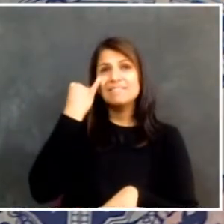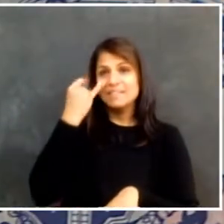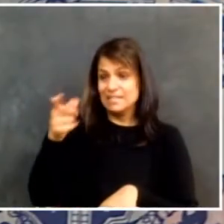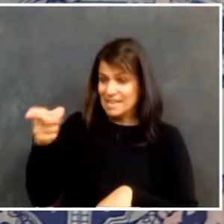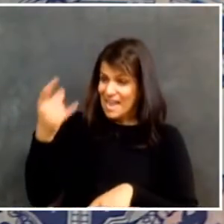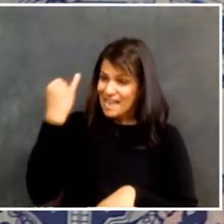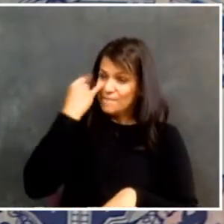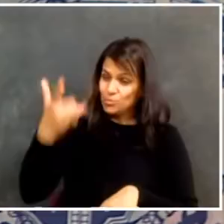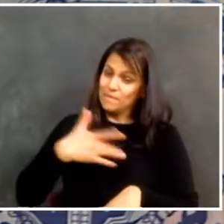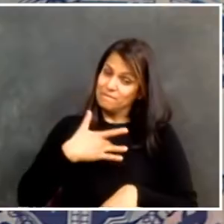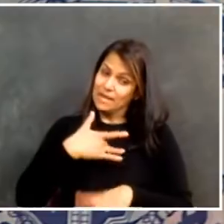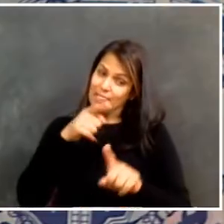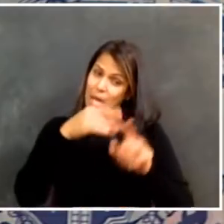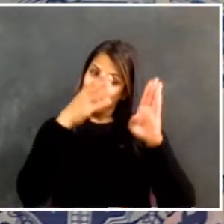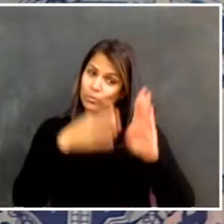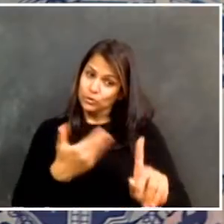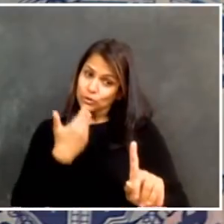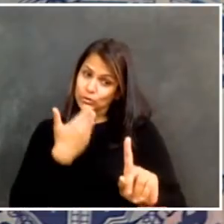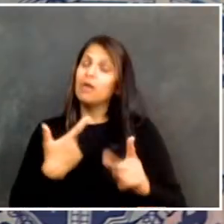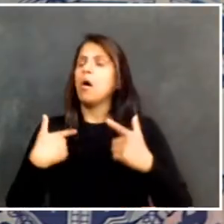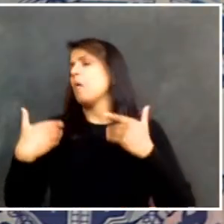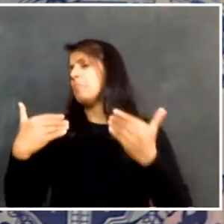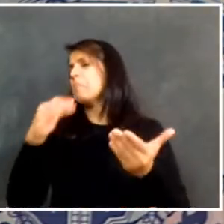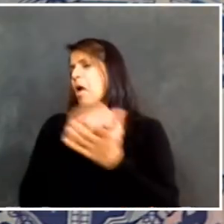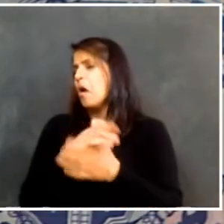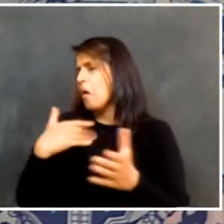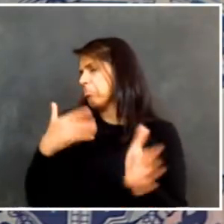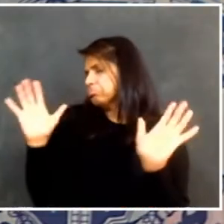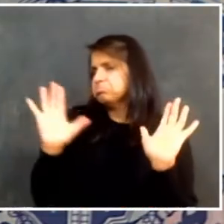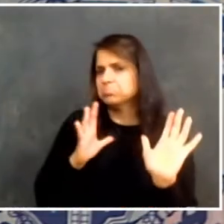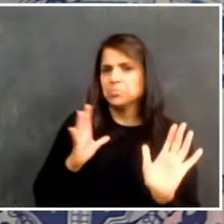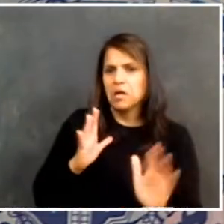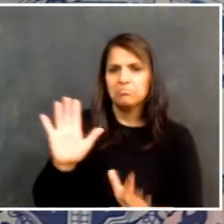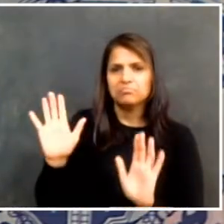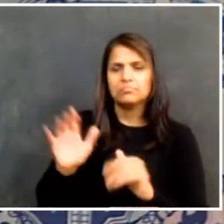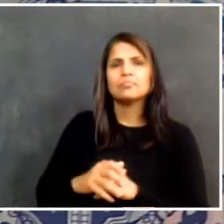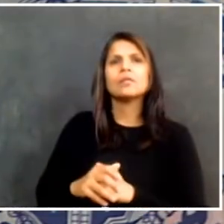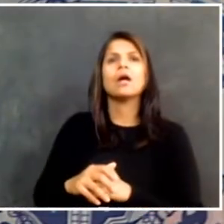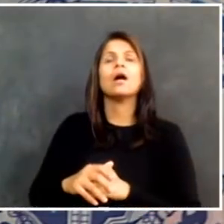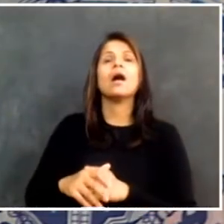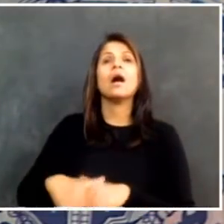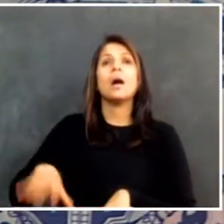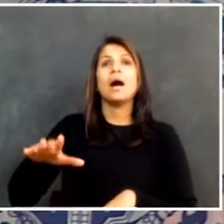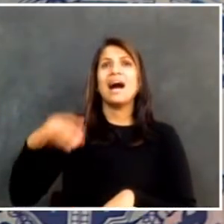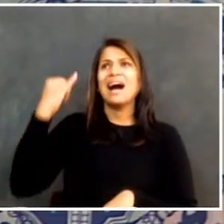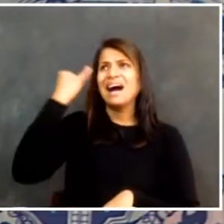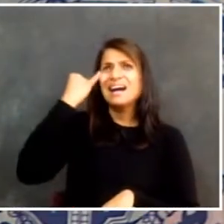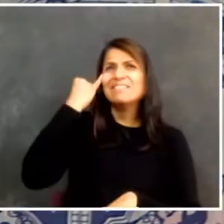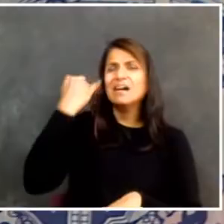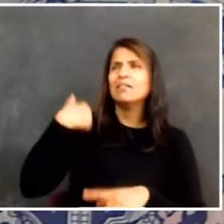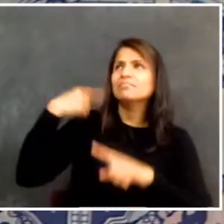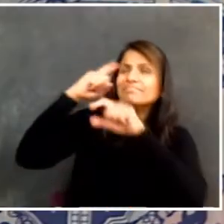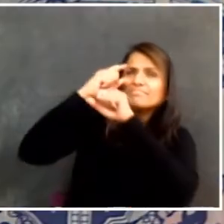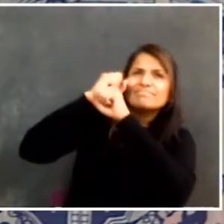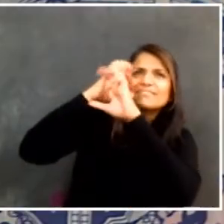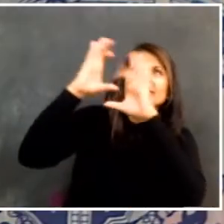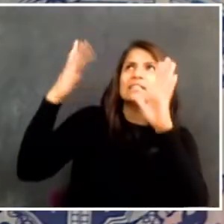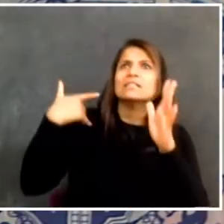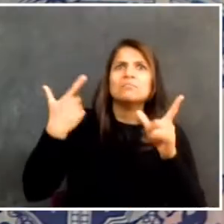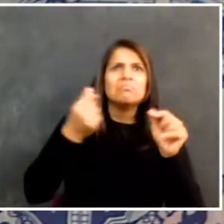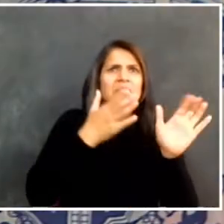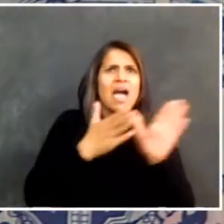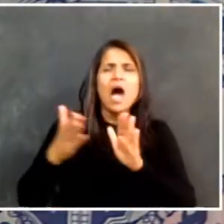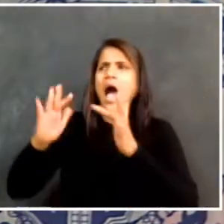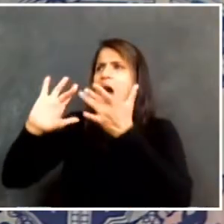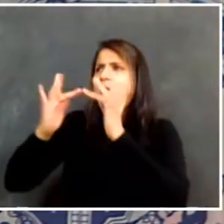married through some creative online approach, maybe verified by, people calling behind it and talking it through